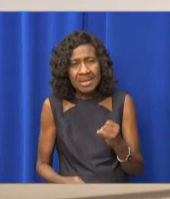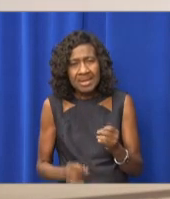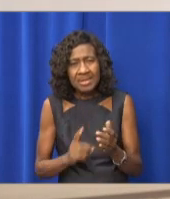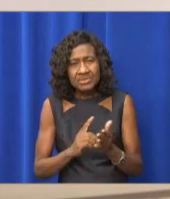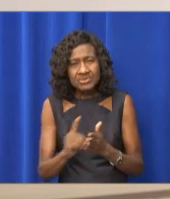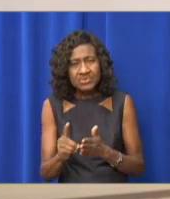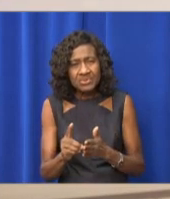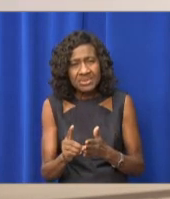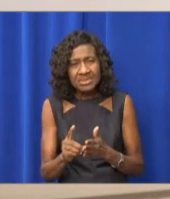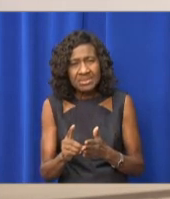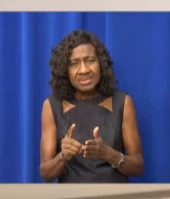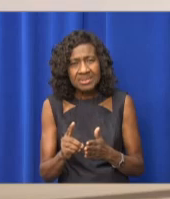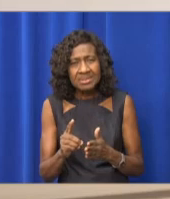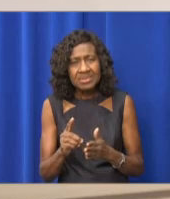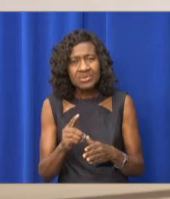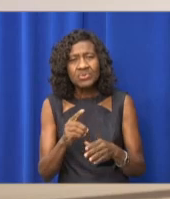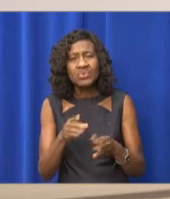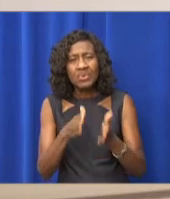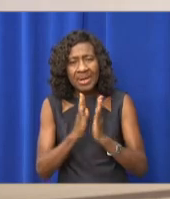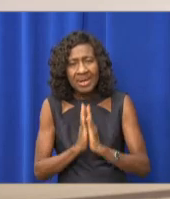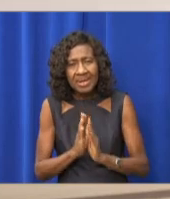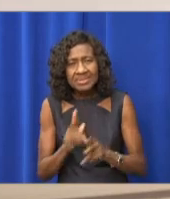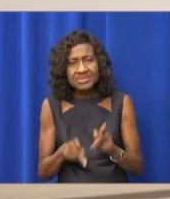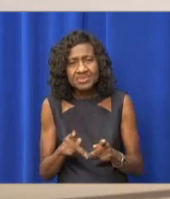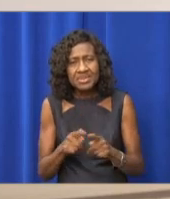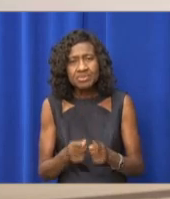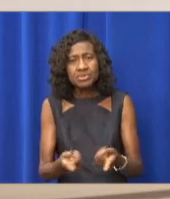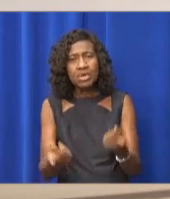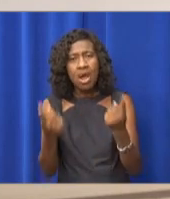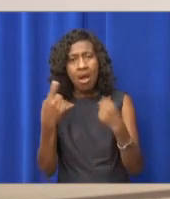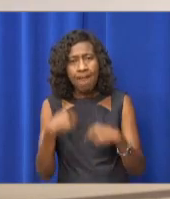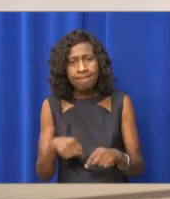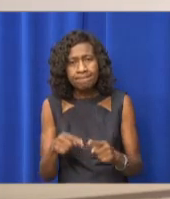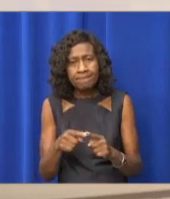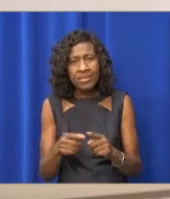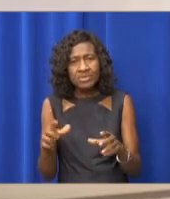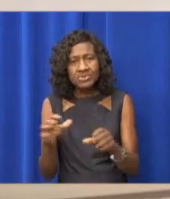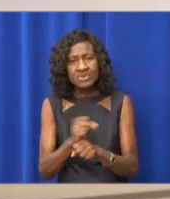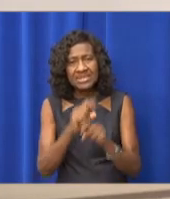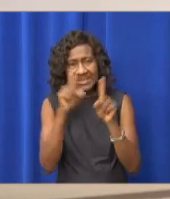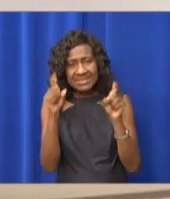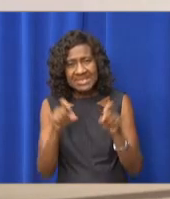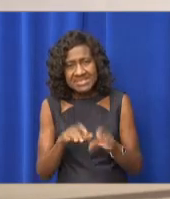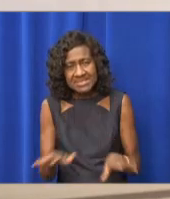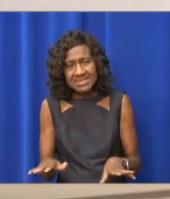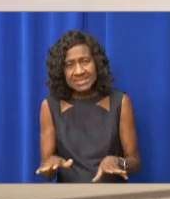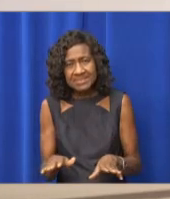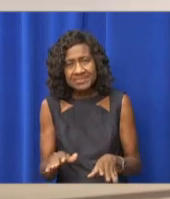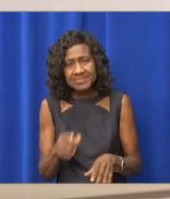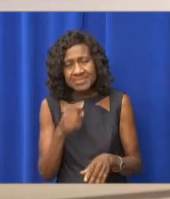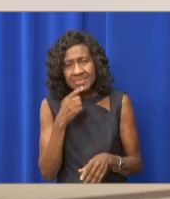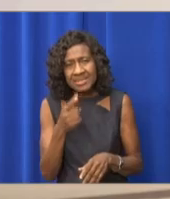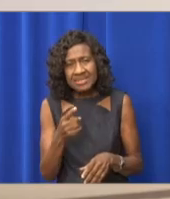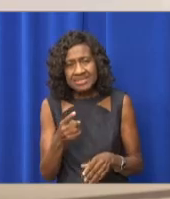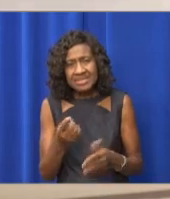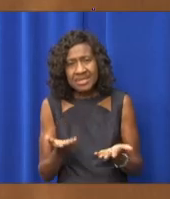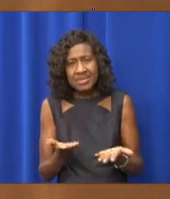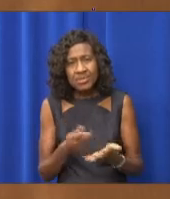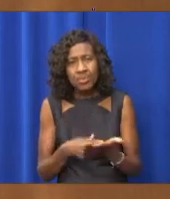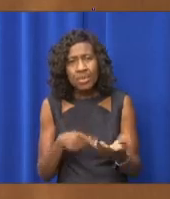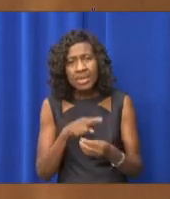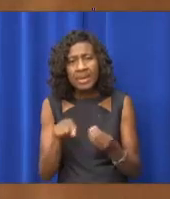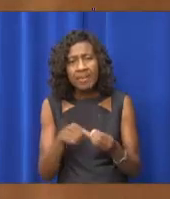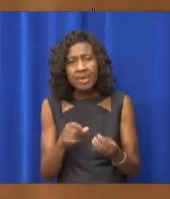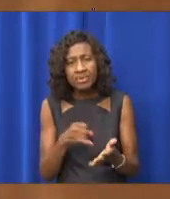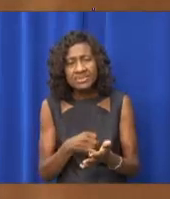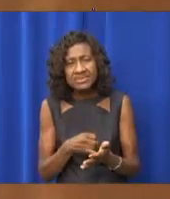workers to come forward. How has that call been answered? Are you satisfied with the number of tests that are running? Yeah, it's